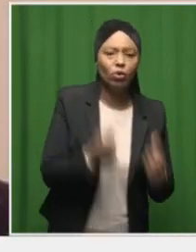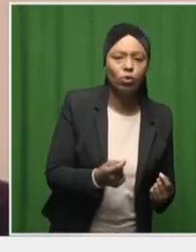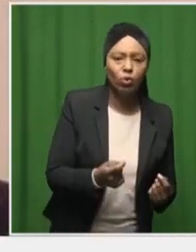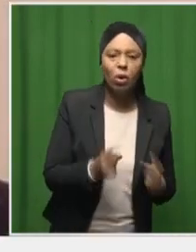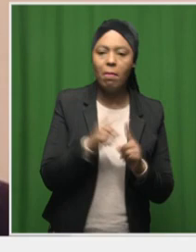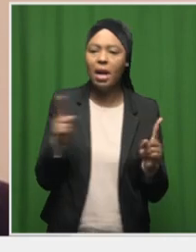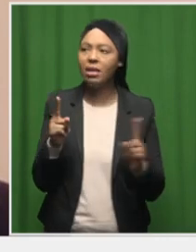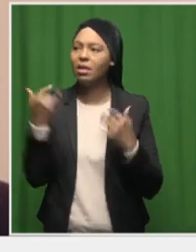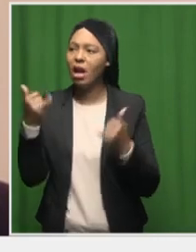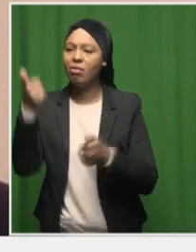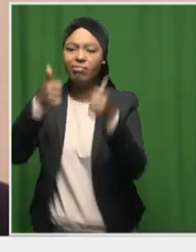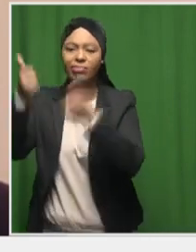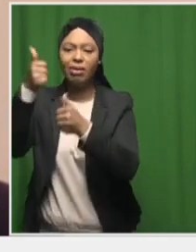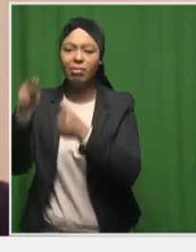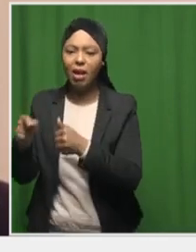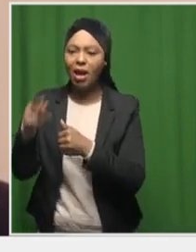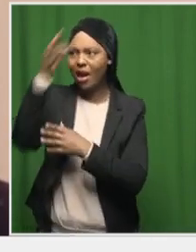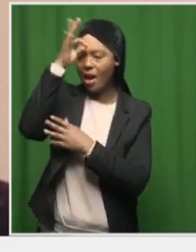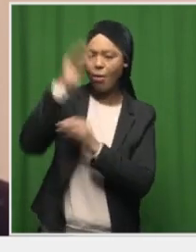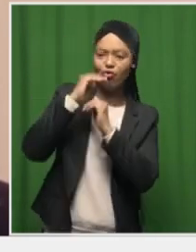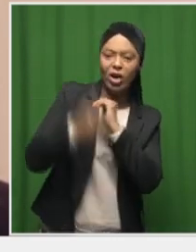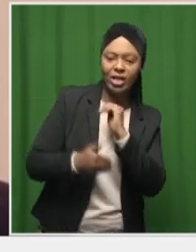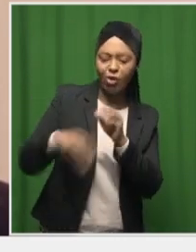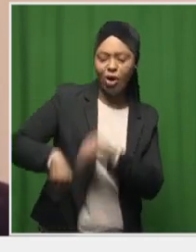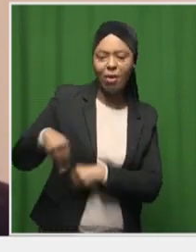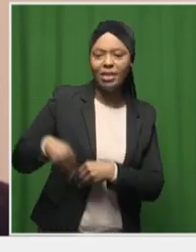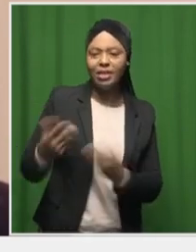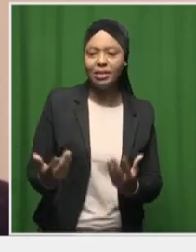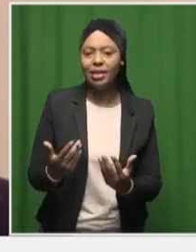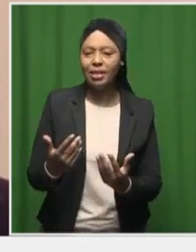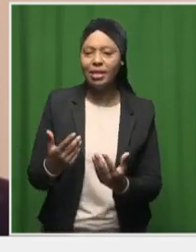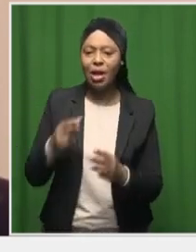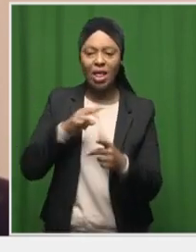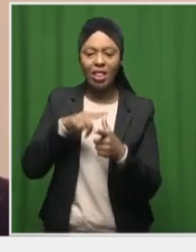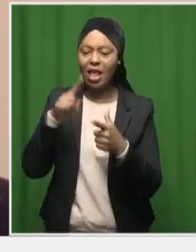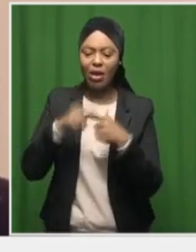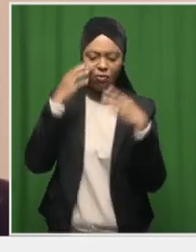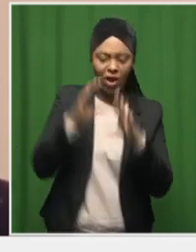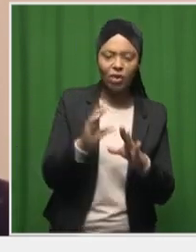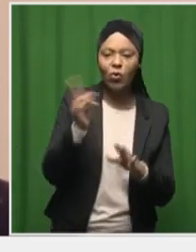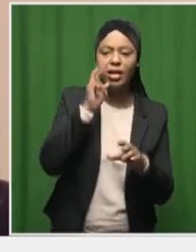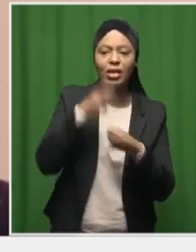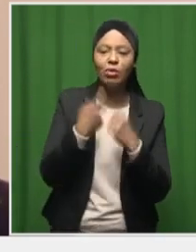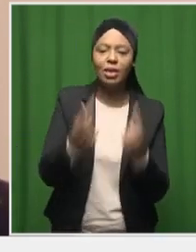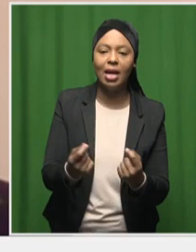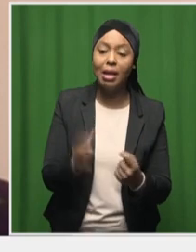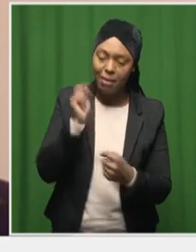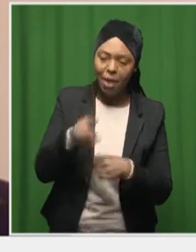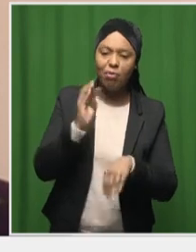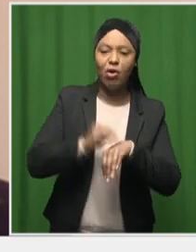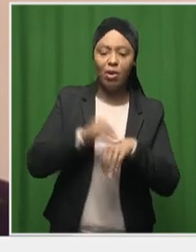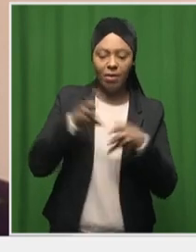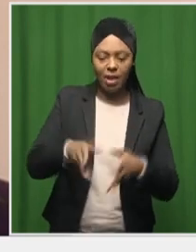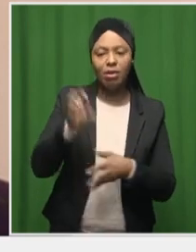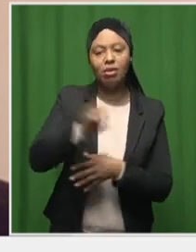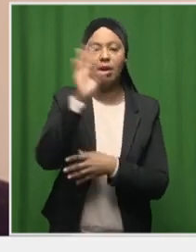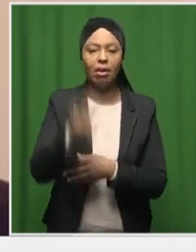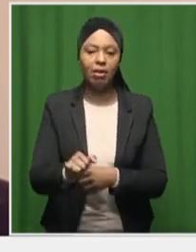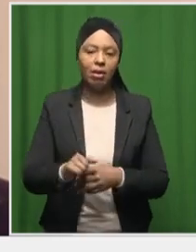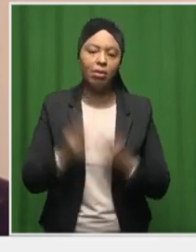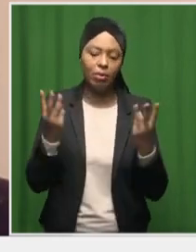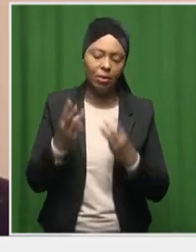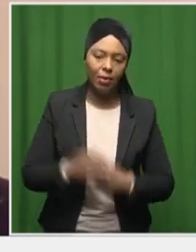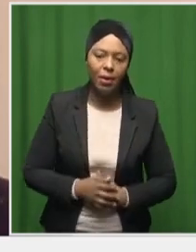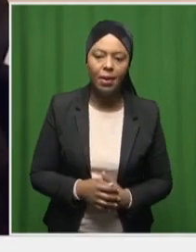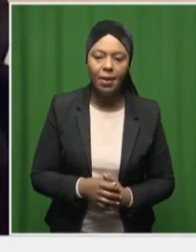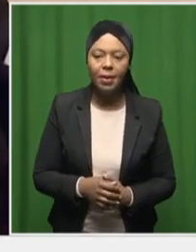corrupt and the incompetent instead of focusing on what needs to be done. And that's the problem that we face at the moment as a nation. Just